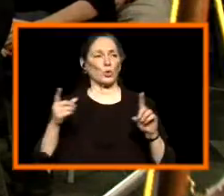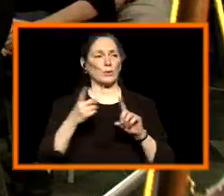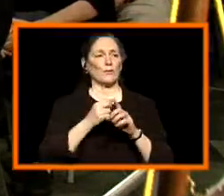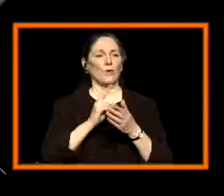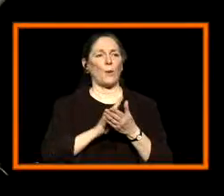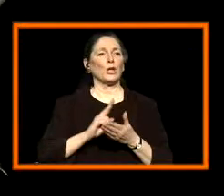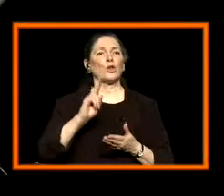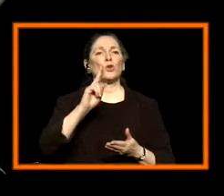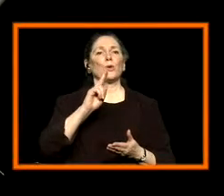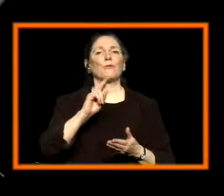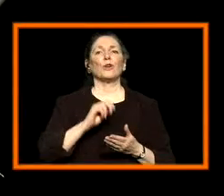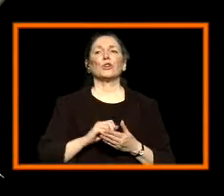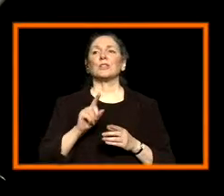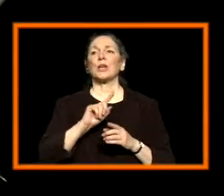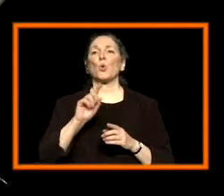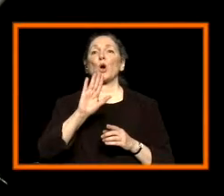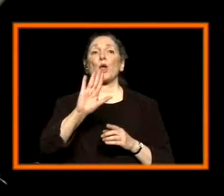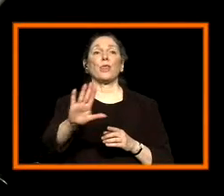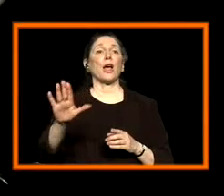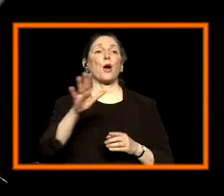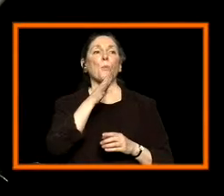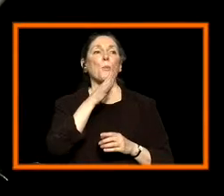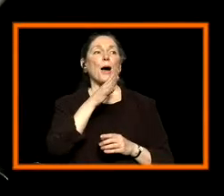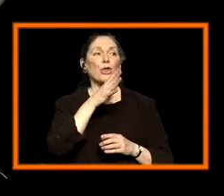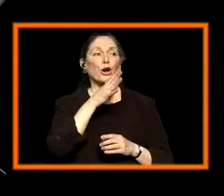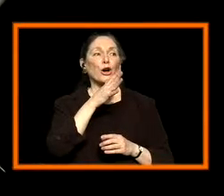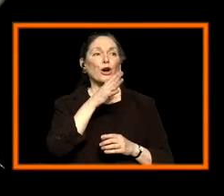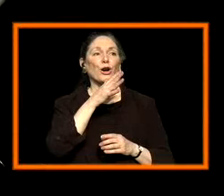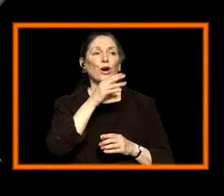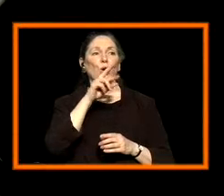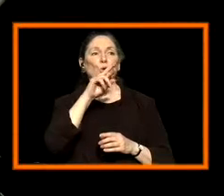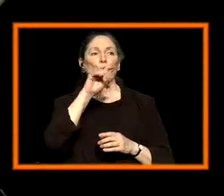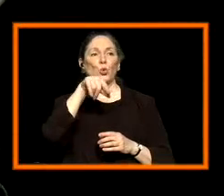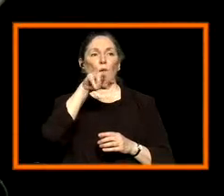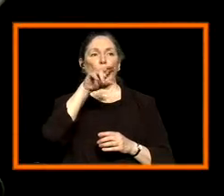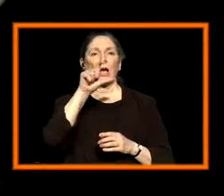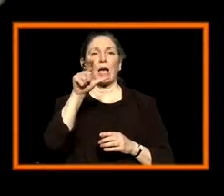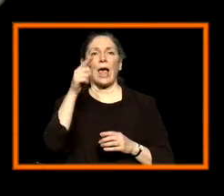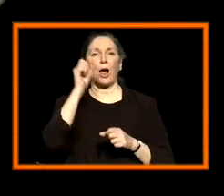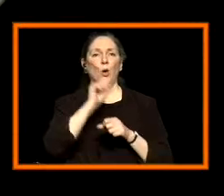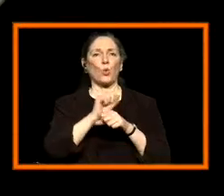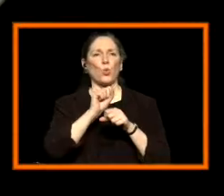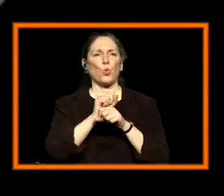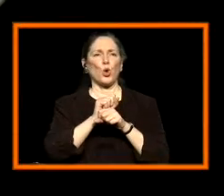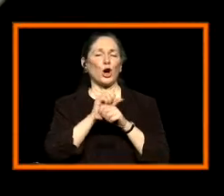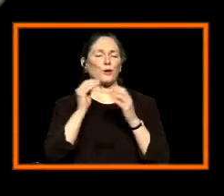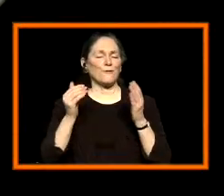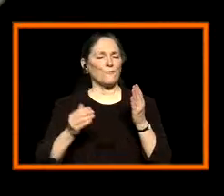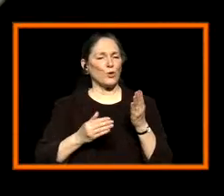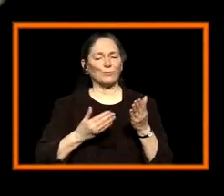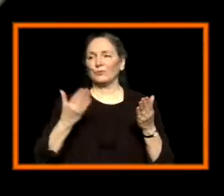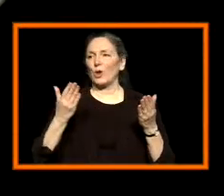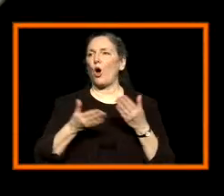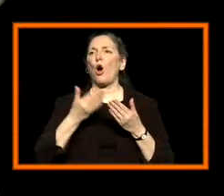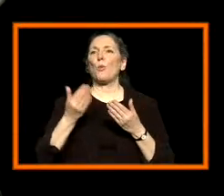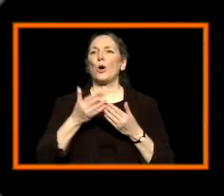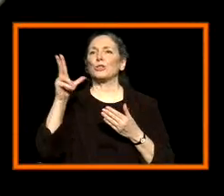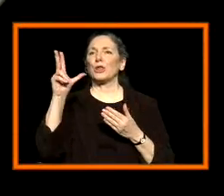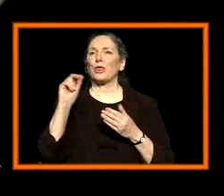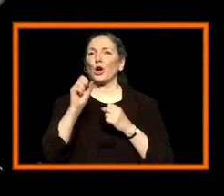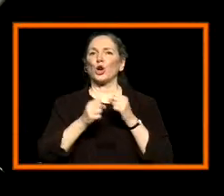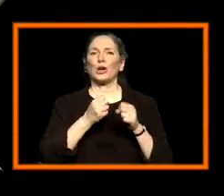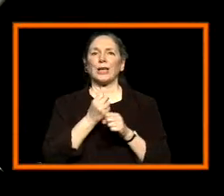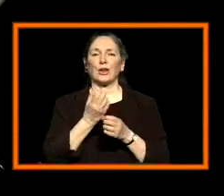the university where their mother, Raquel, worked for nearly 30 years